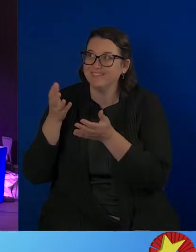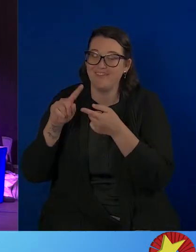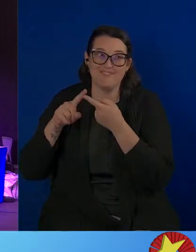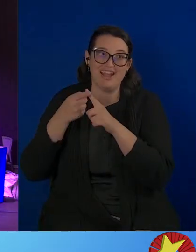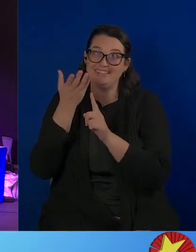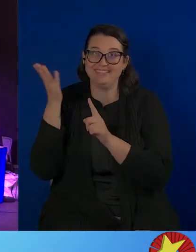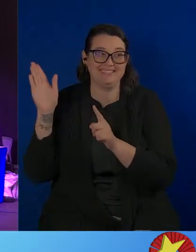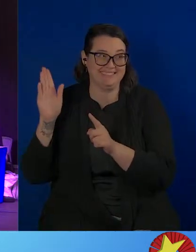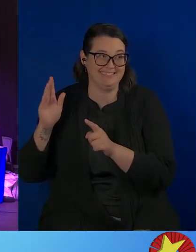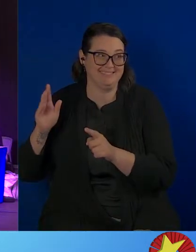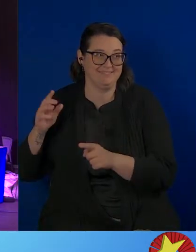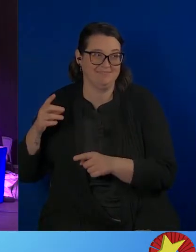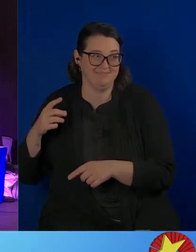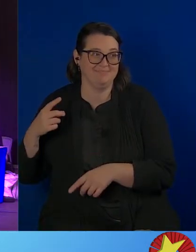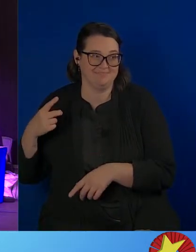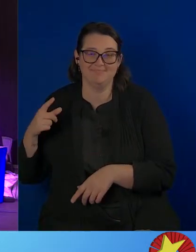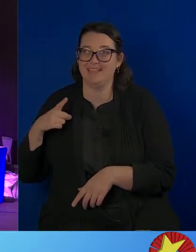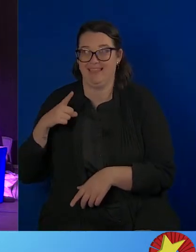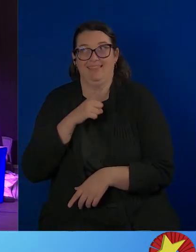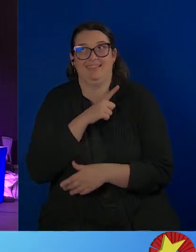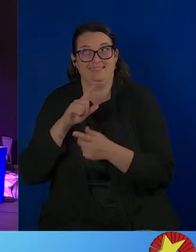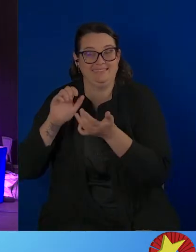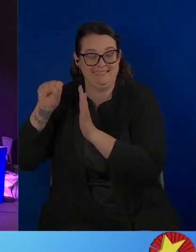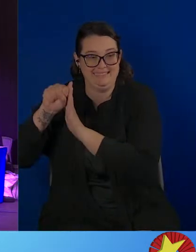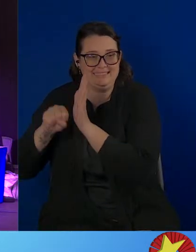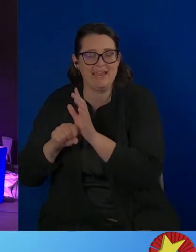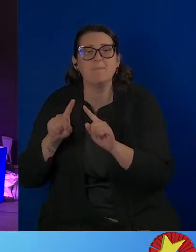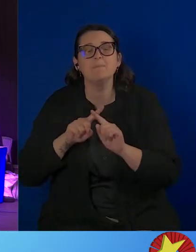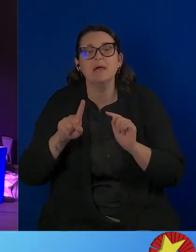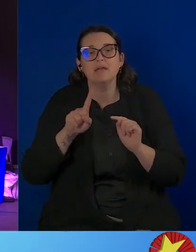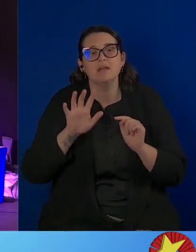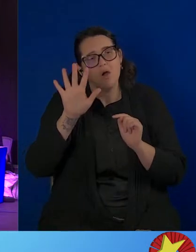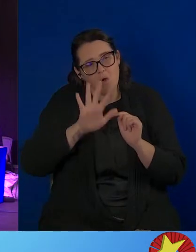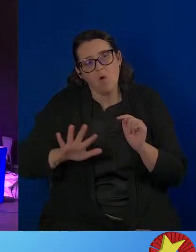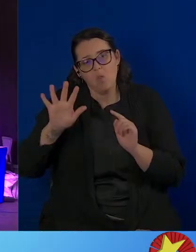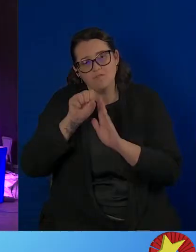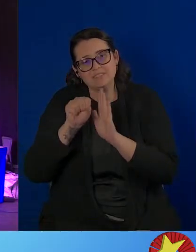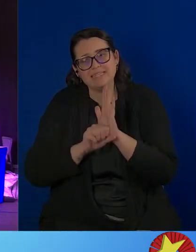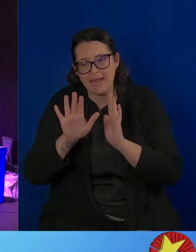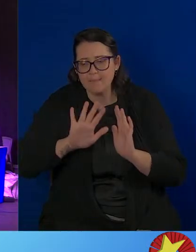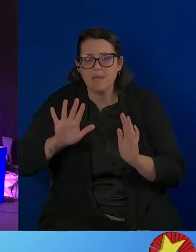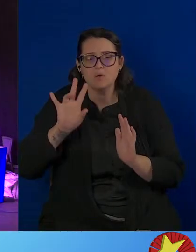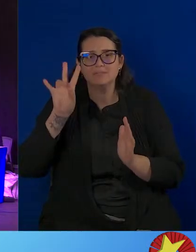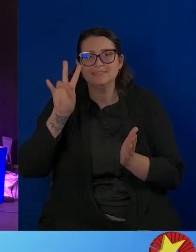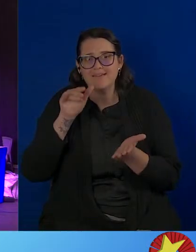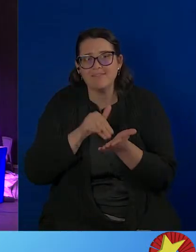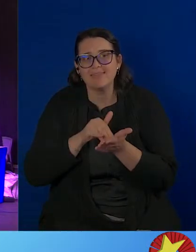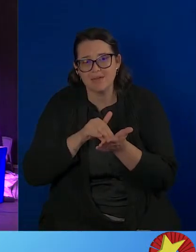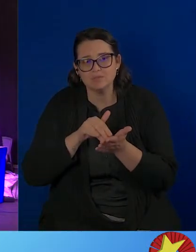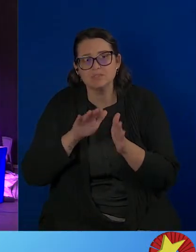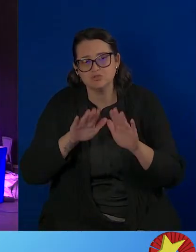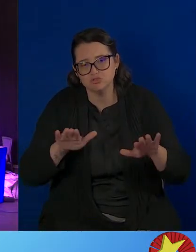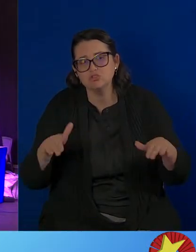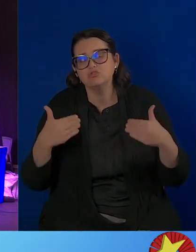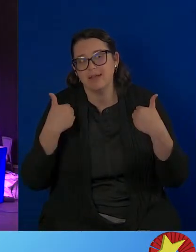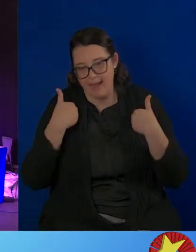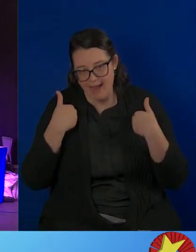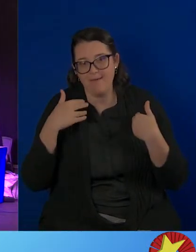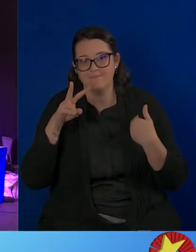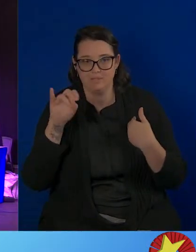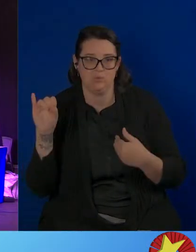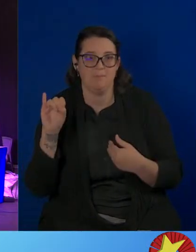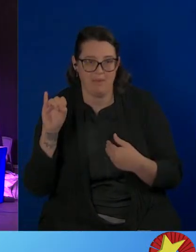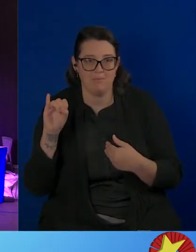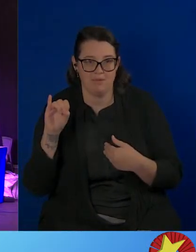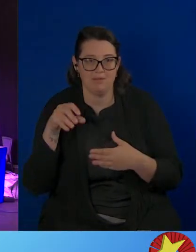approximately, we're looking at approximately 7,000 children in the state that have visual impairment, given the incidence rates. Given the